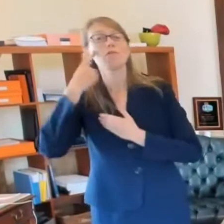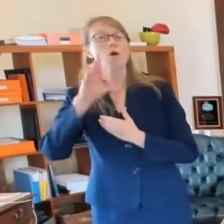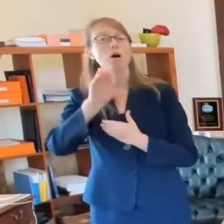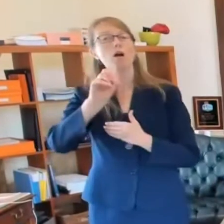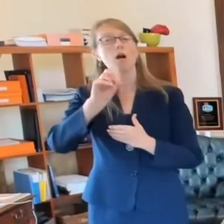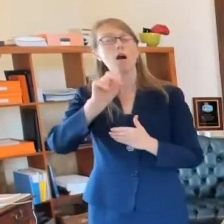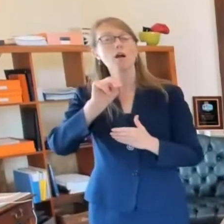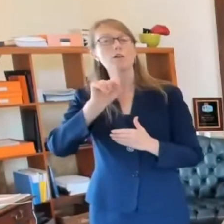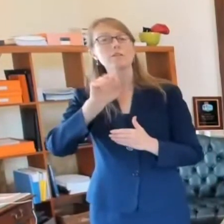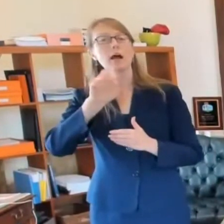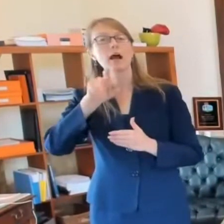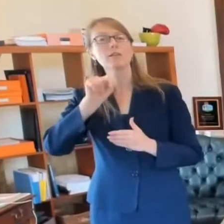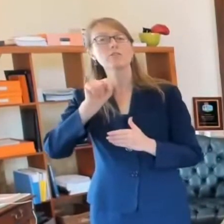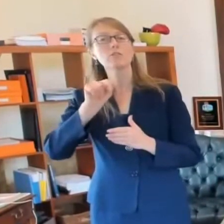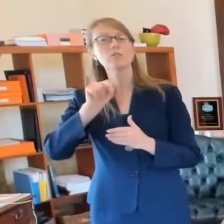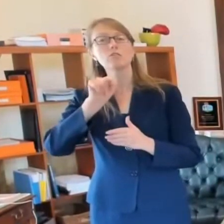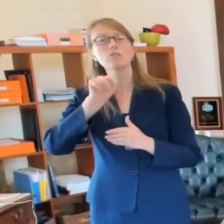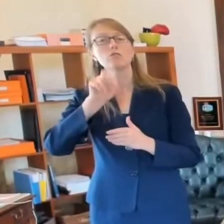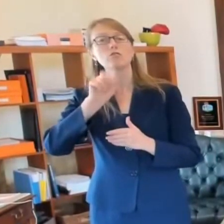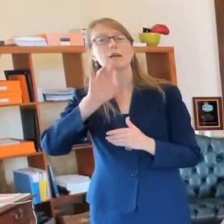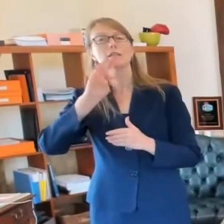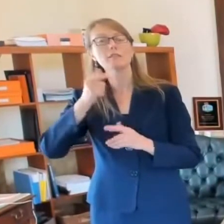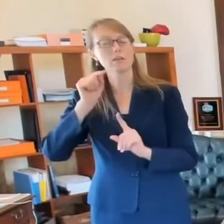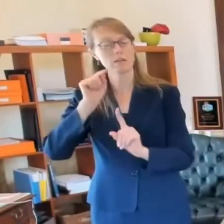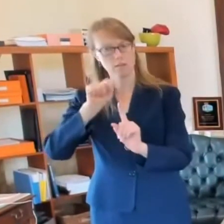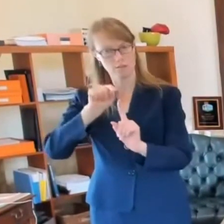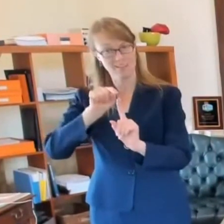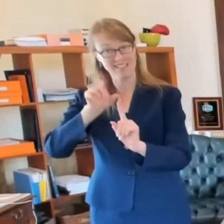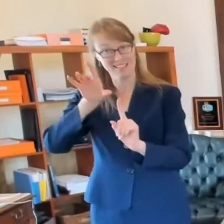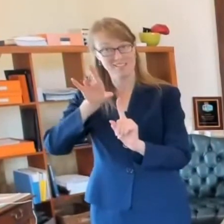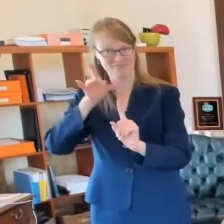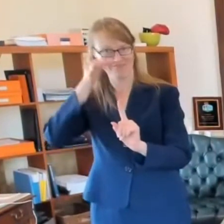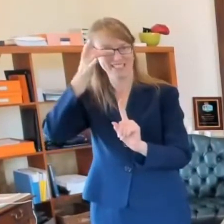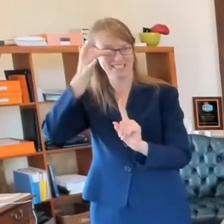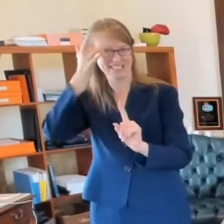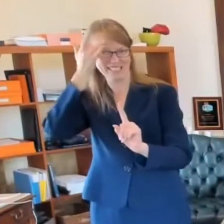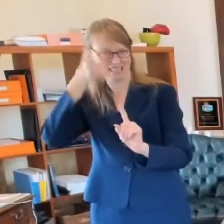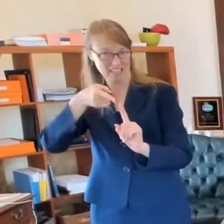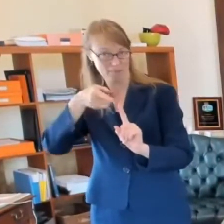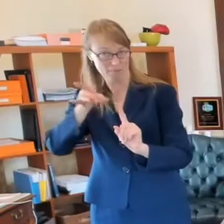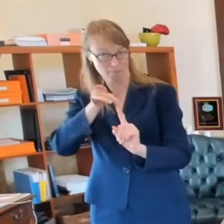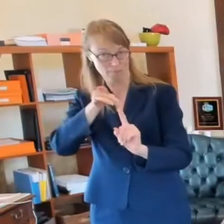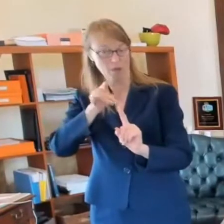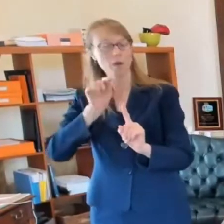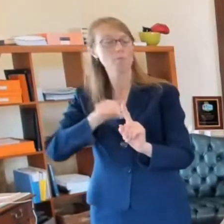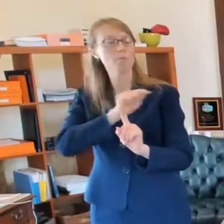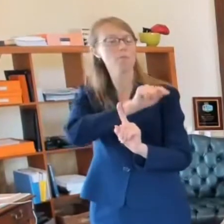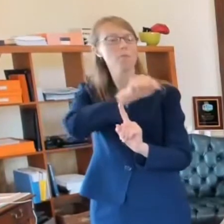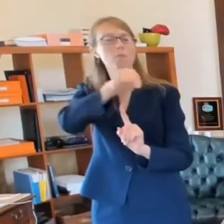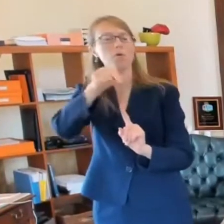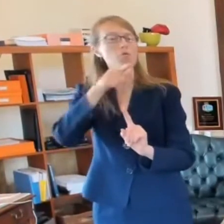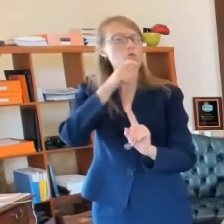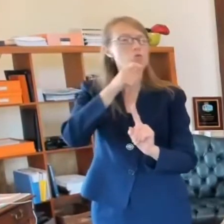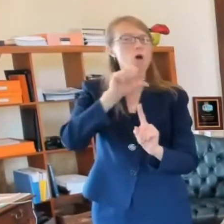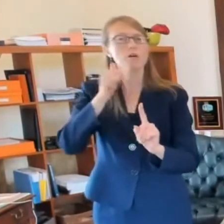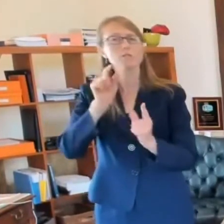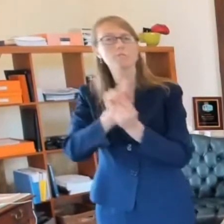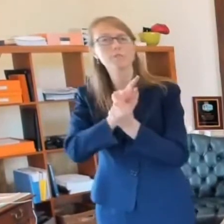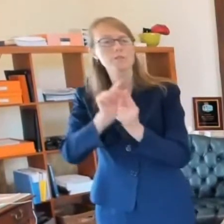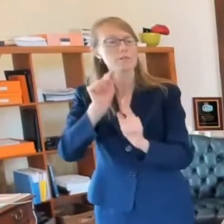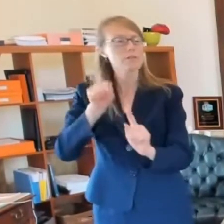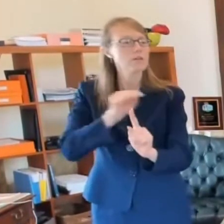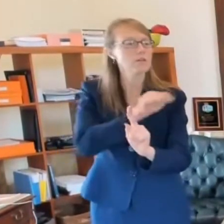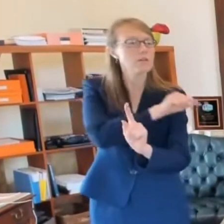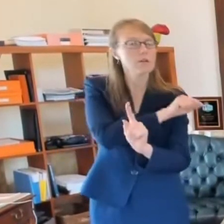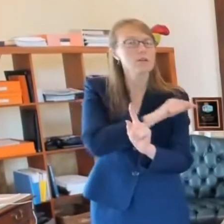stores? Who's the biggest culprit? You know, Dr. Eccles, we were going to have Dr. Eccles on with us today,